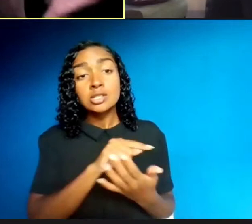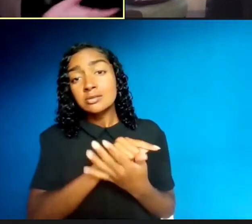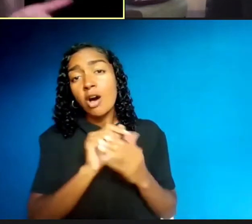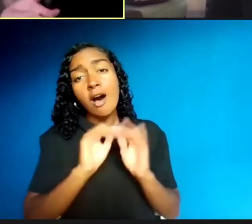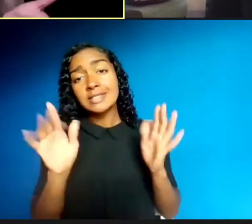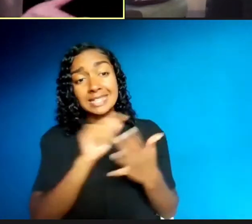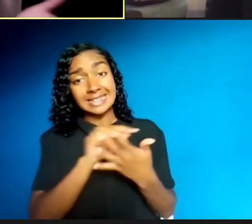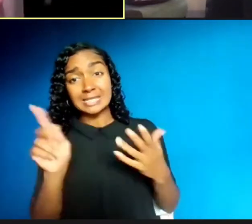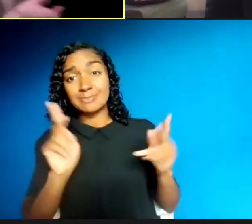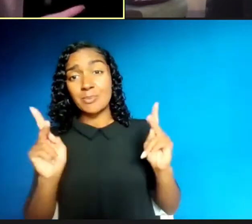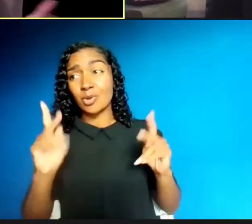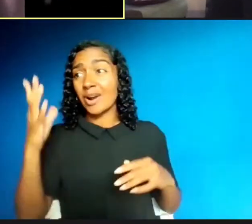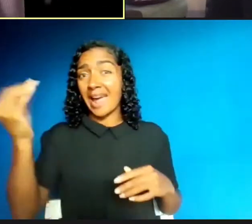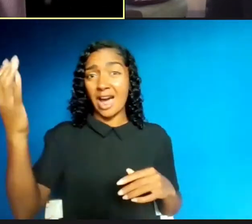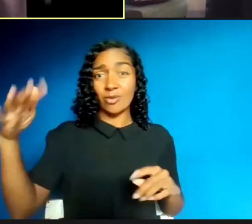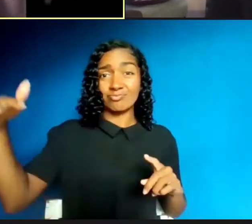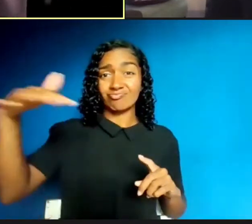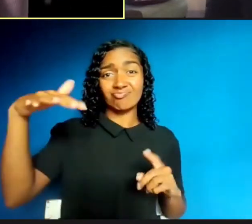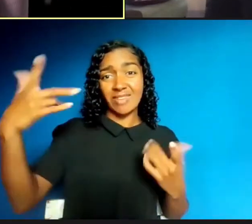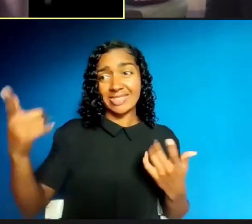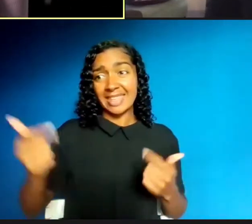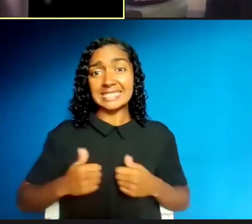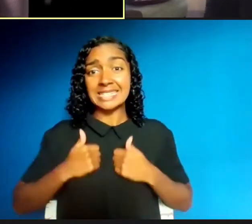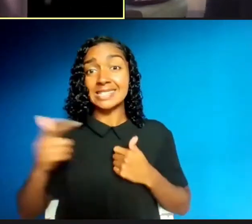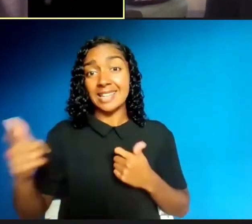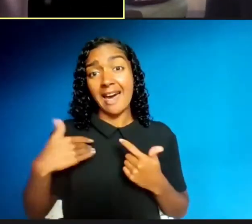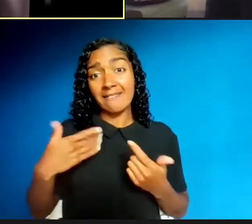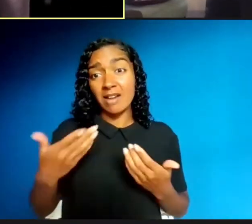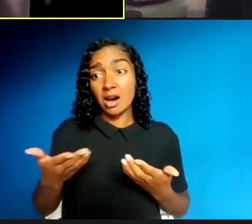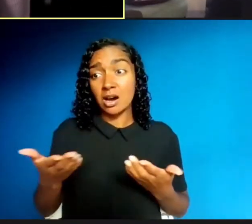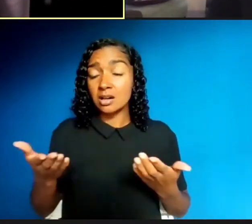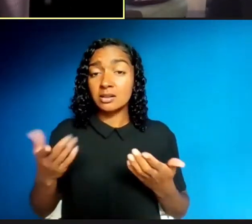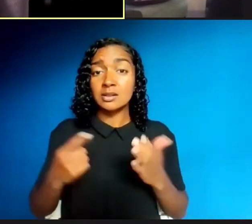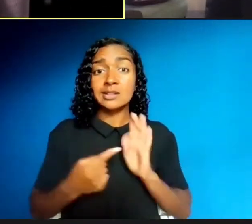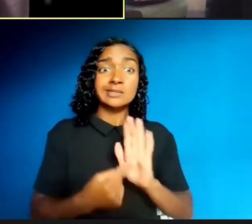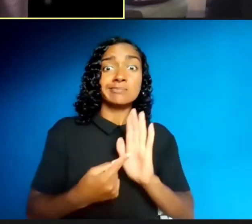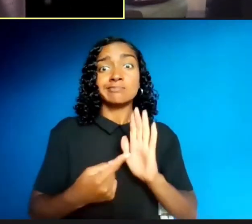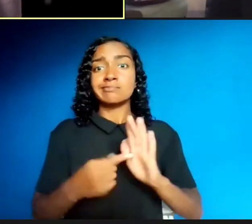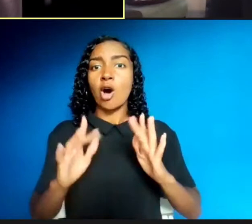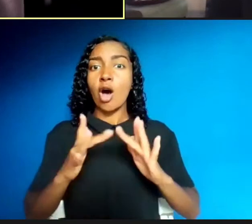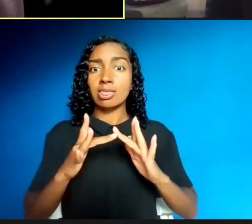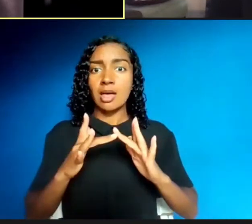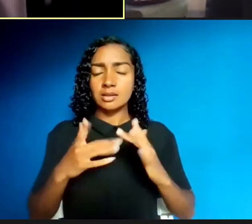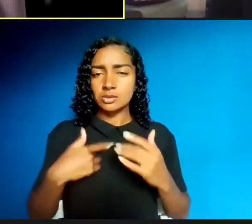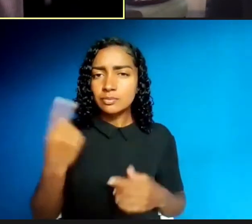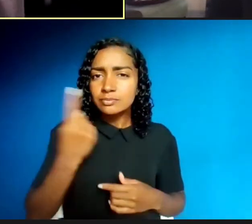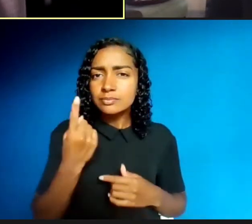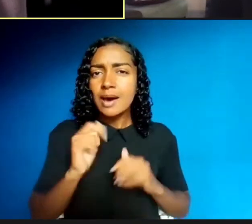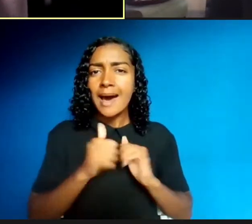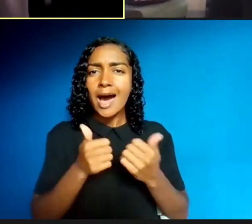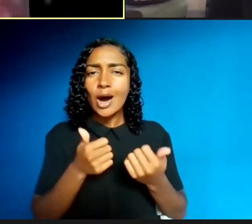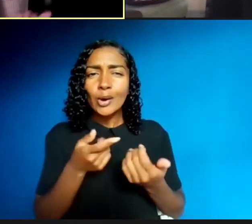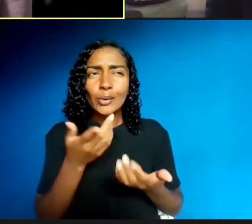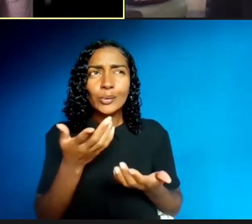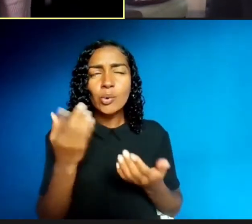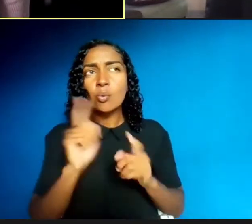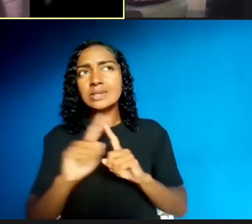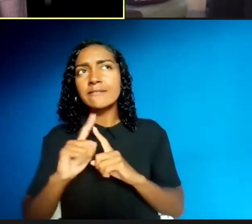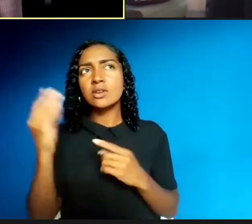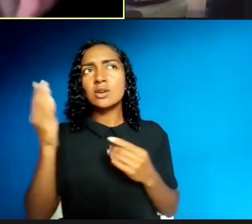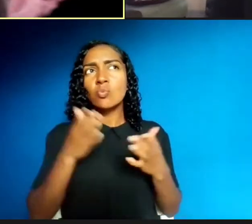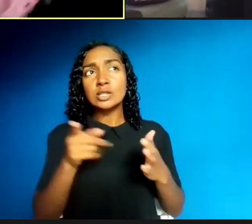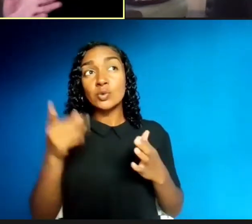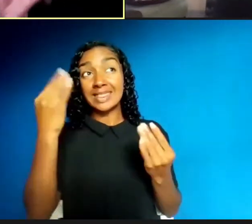and they have a presence like online sometimes. And so yeah, I do want to know, like, in what ways do you think it's okay, I